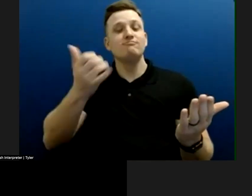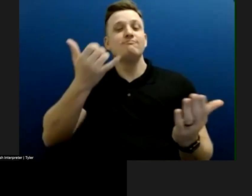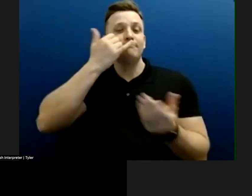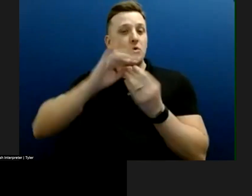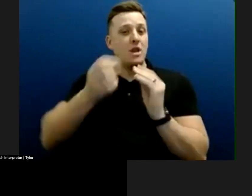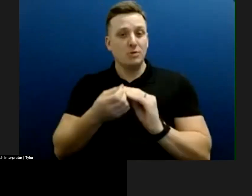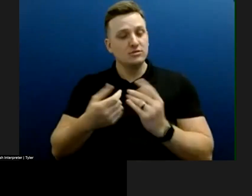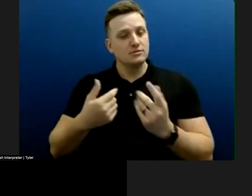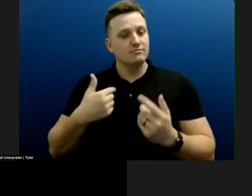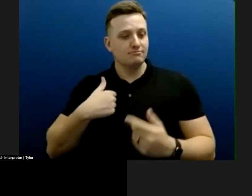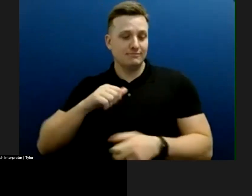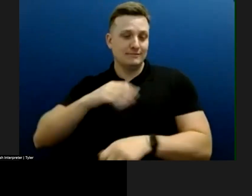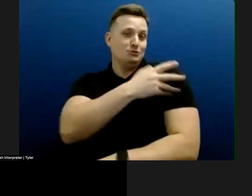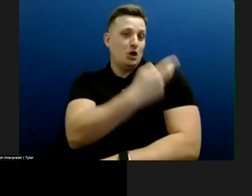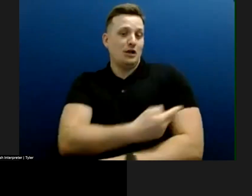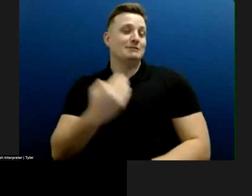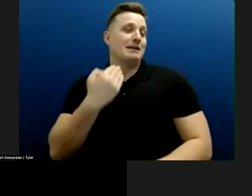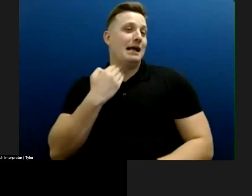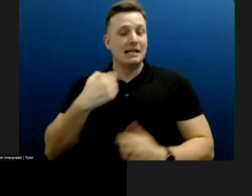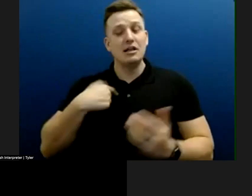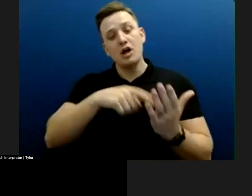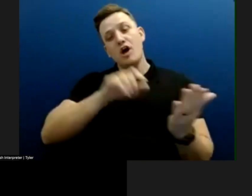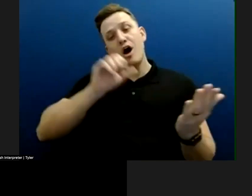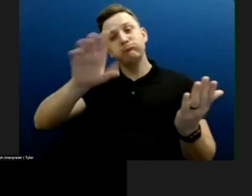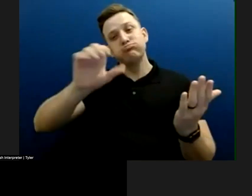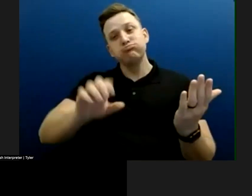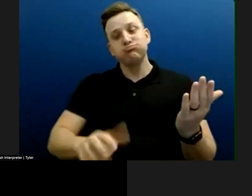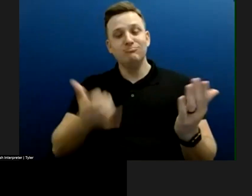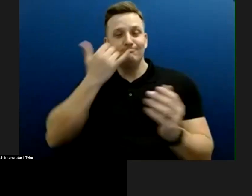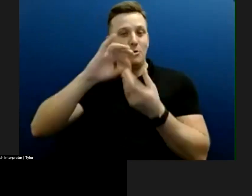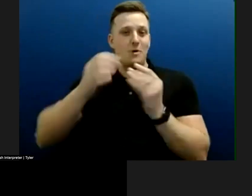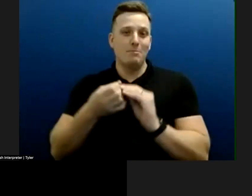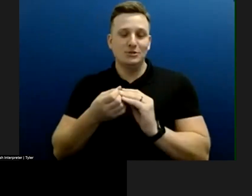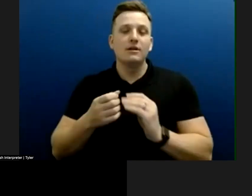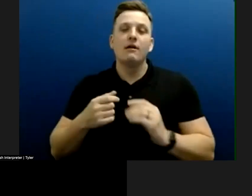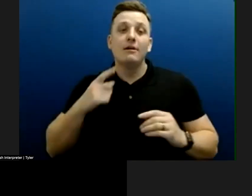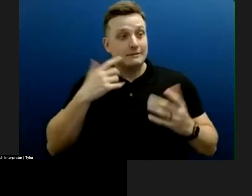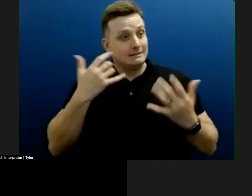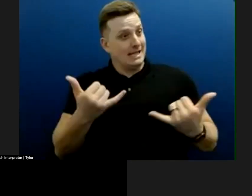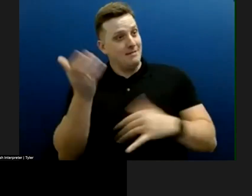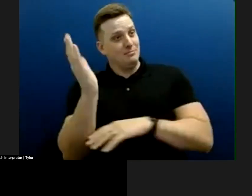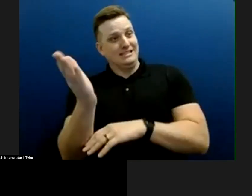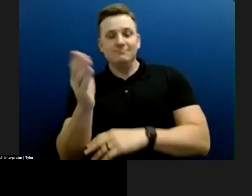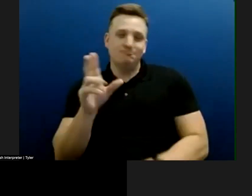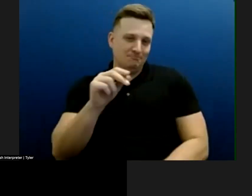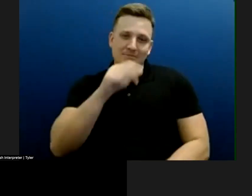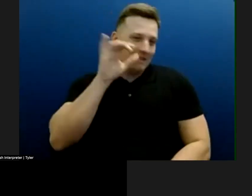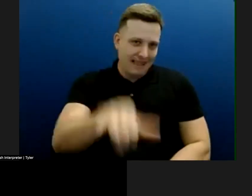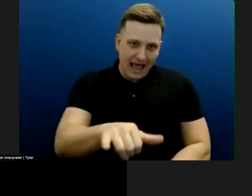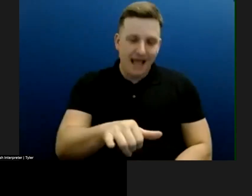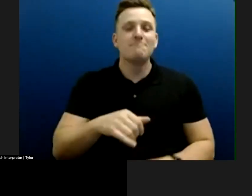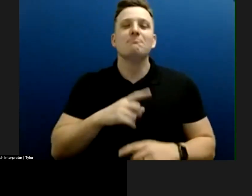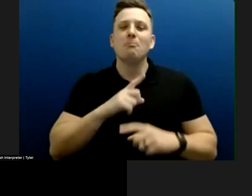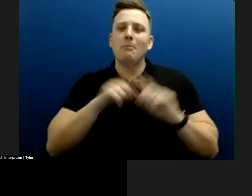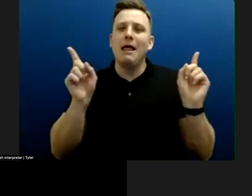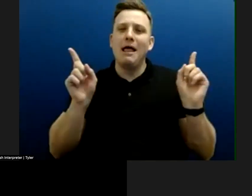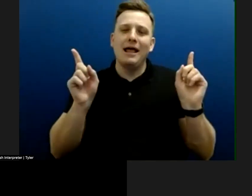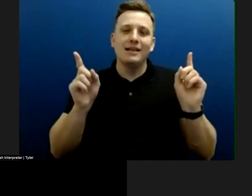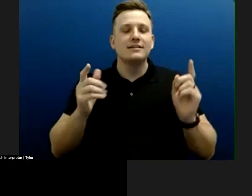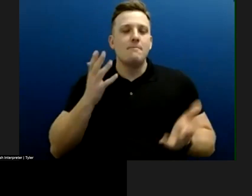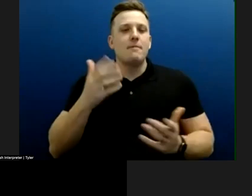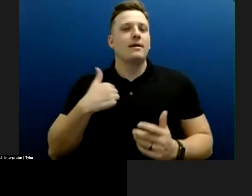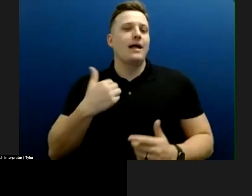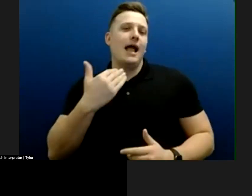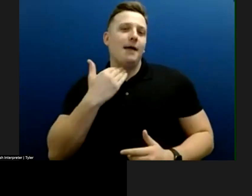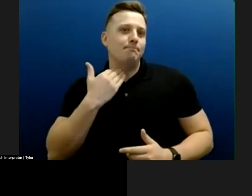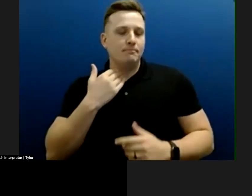accent. So I'm not going to do that today, but nevertheless, my accent may sometimes